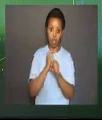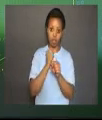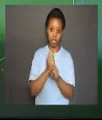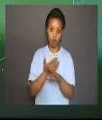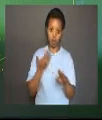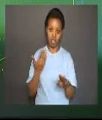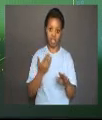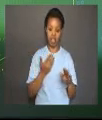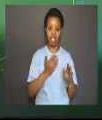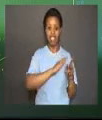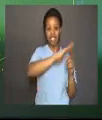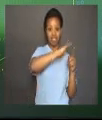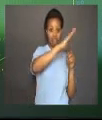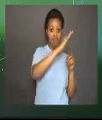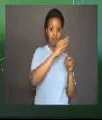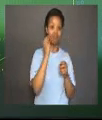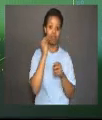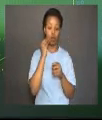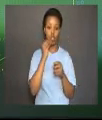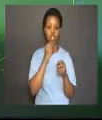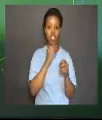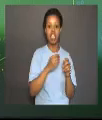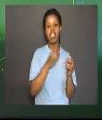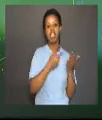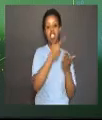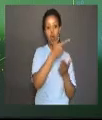carcasses from the ceiling in their shops.